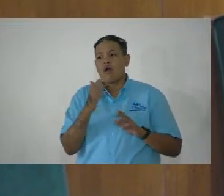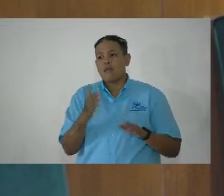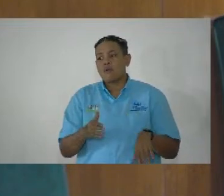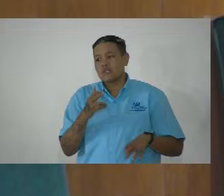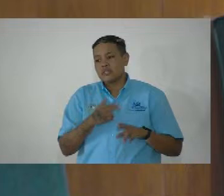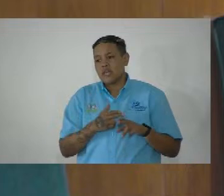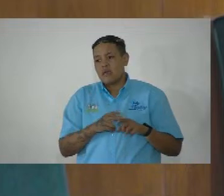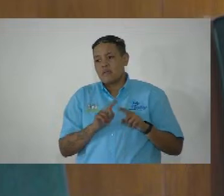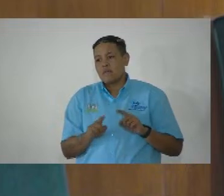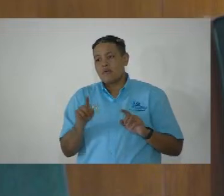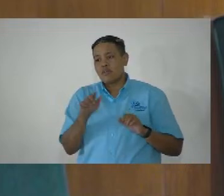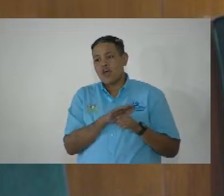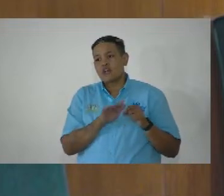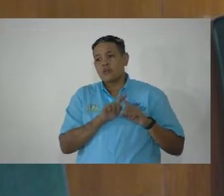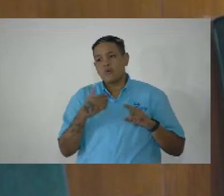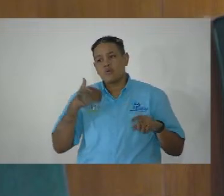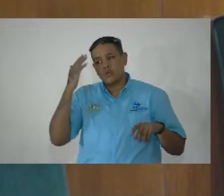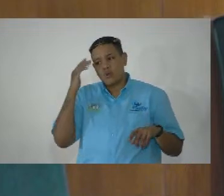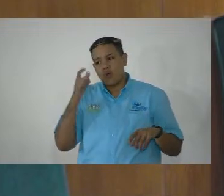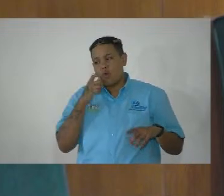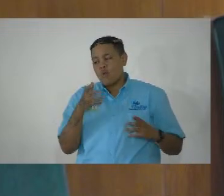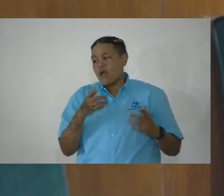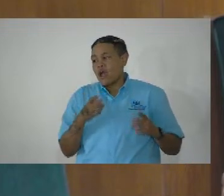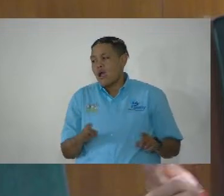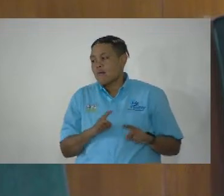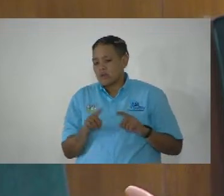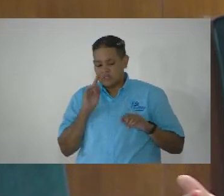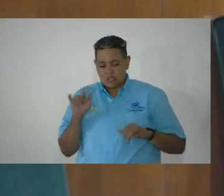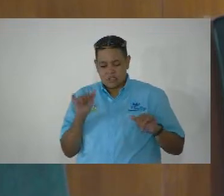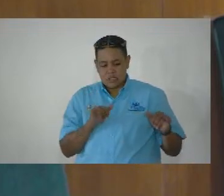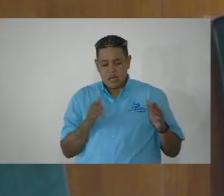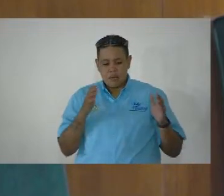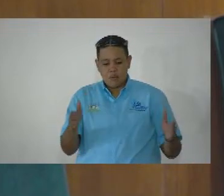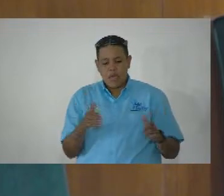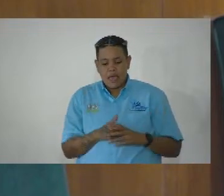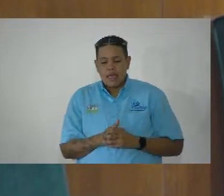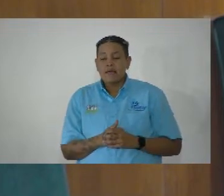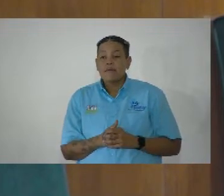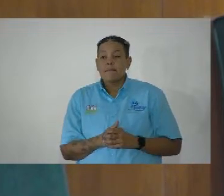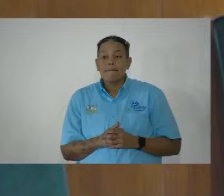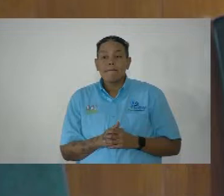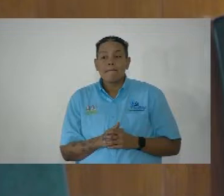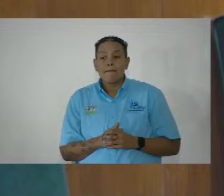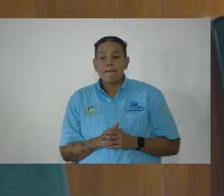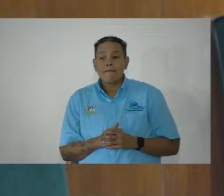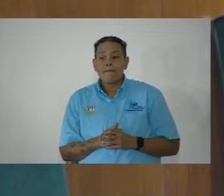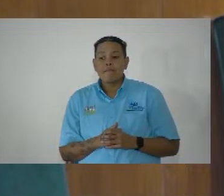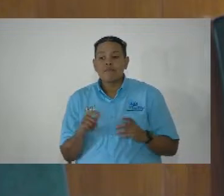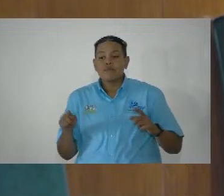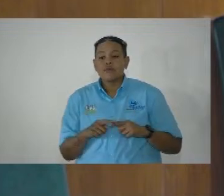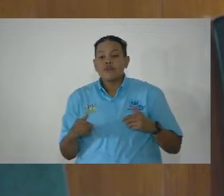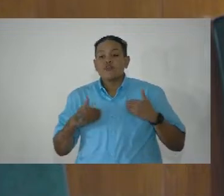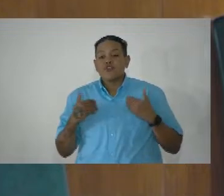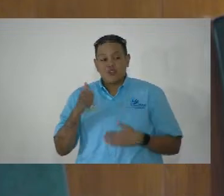the constituency, but we all know who it is. But in the same way, when a young man